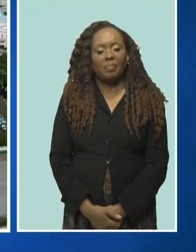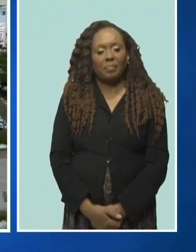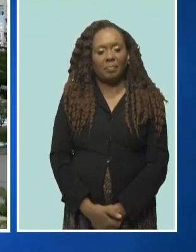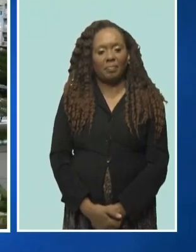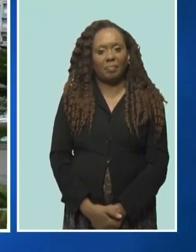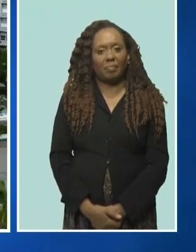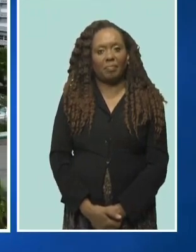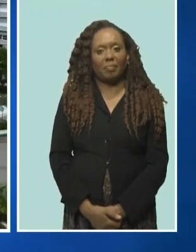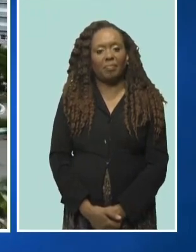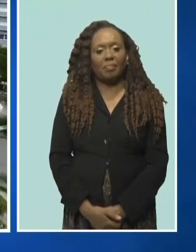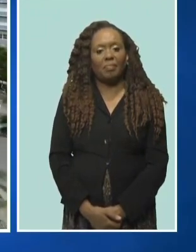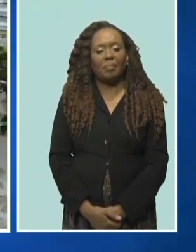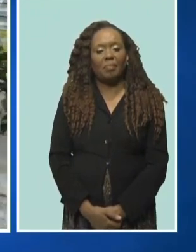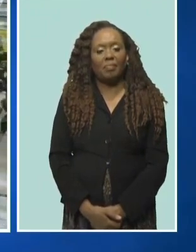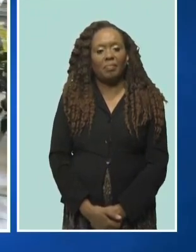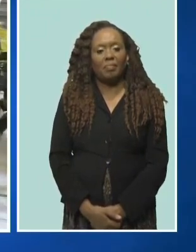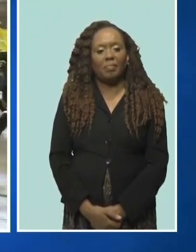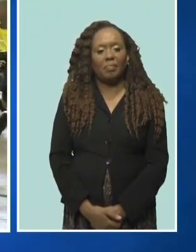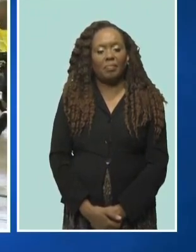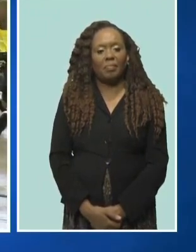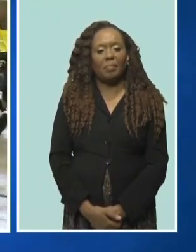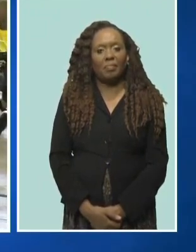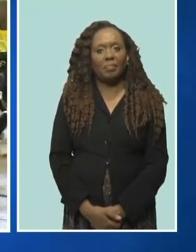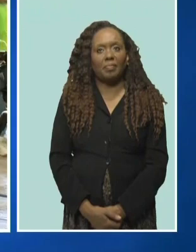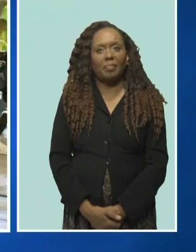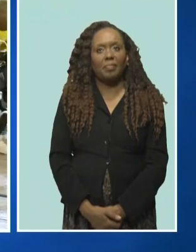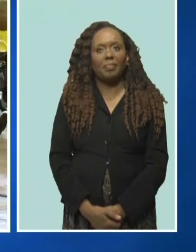is the children's laughter